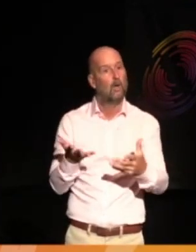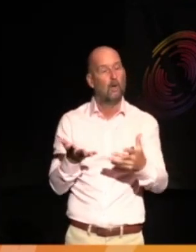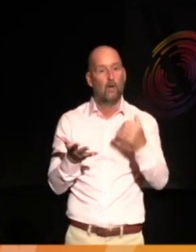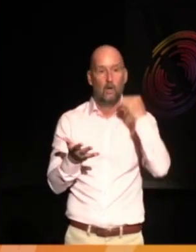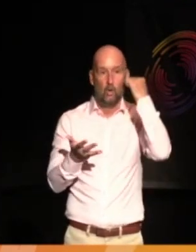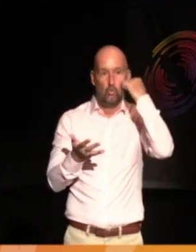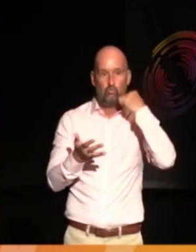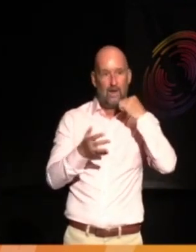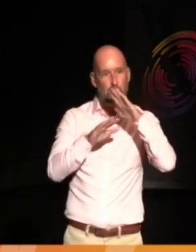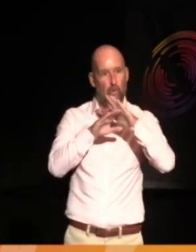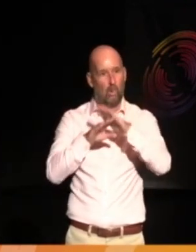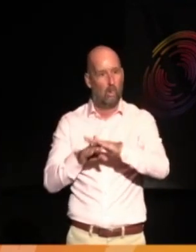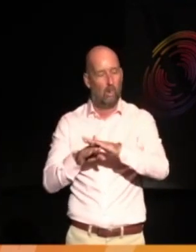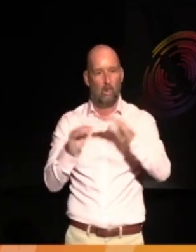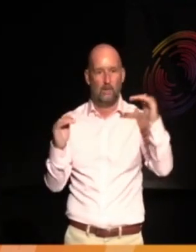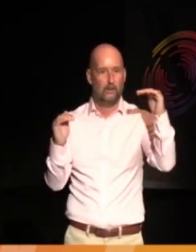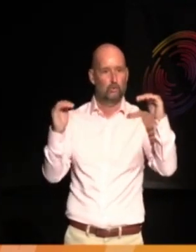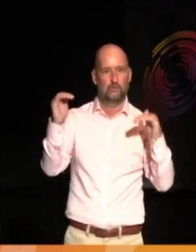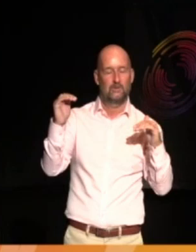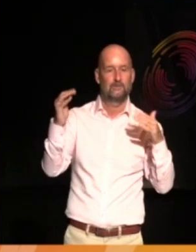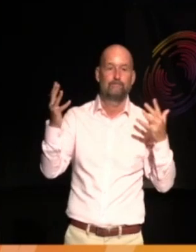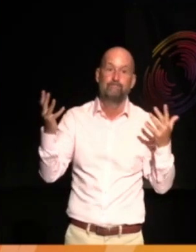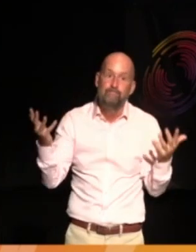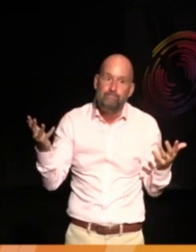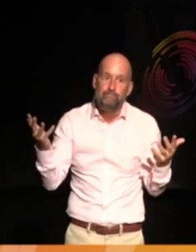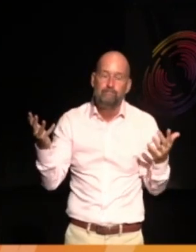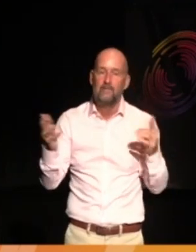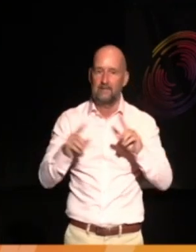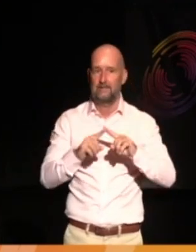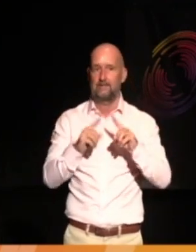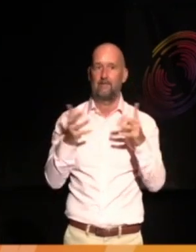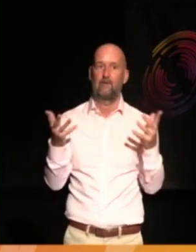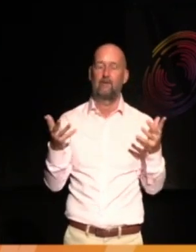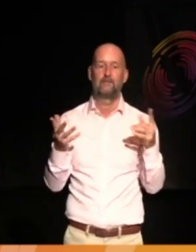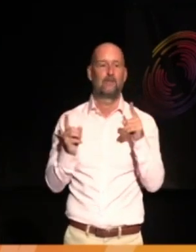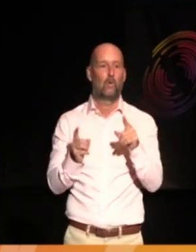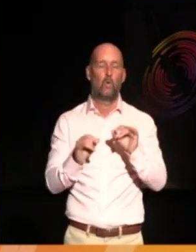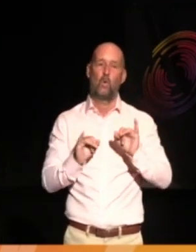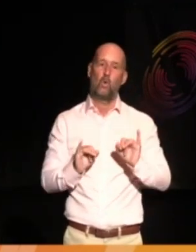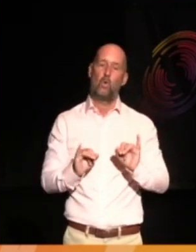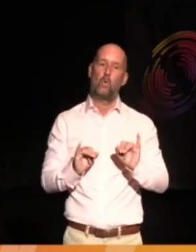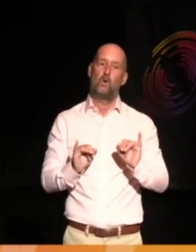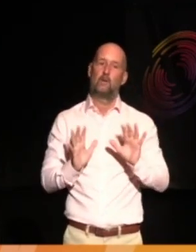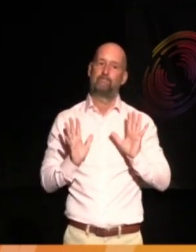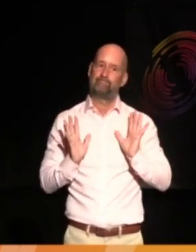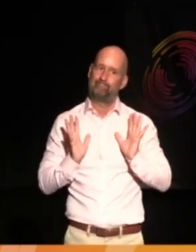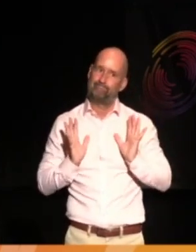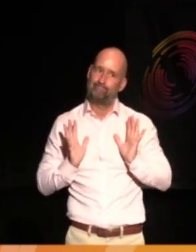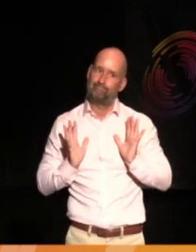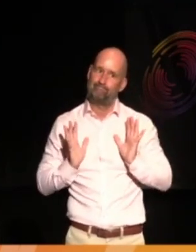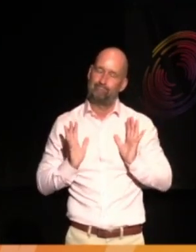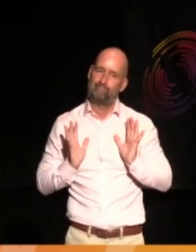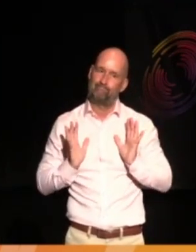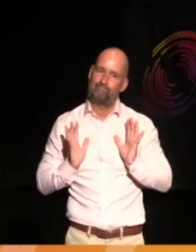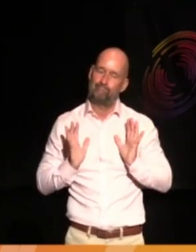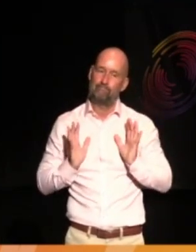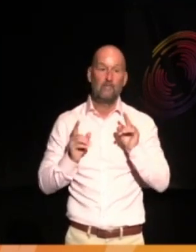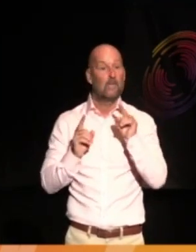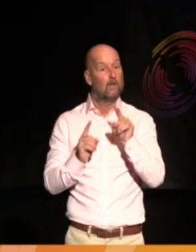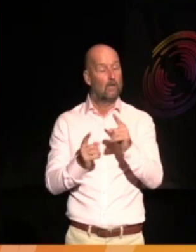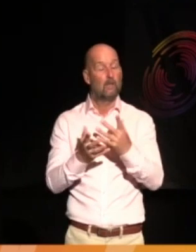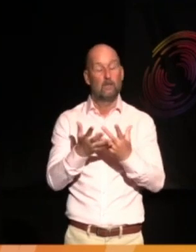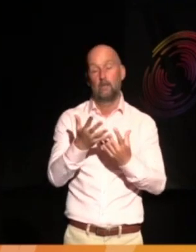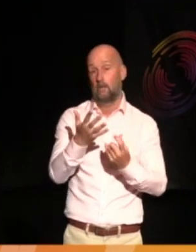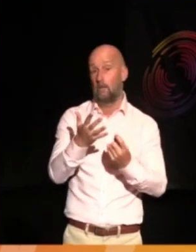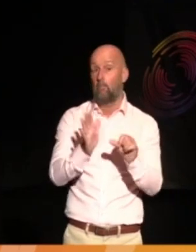injustice now, then of course that's a very different matter, and that's just too woke. And so, there is an issue, isn't